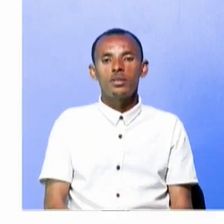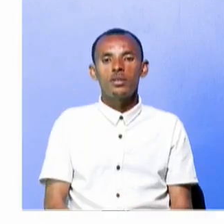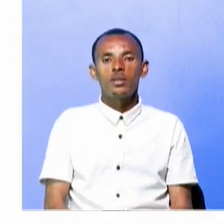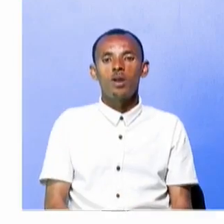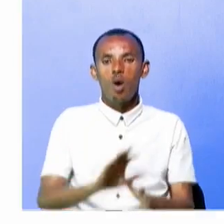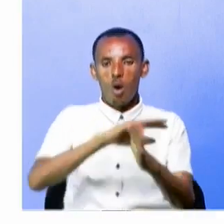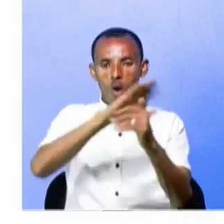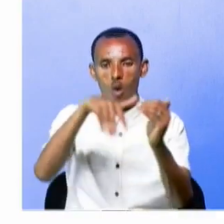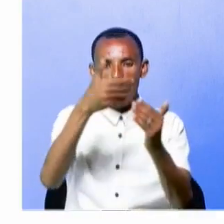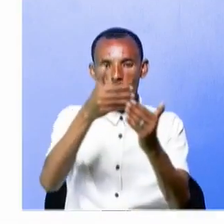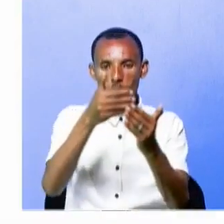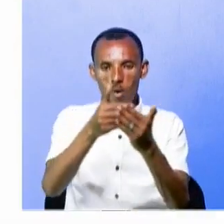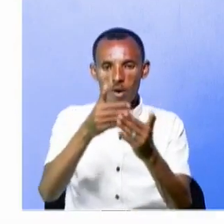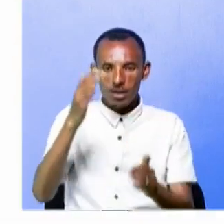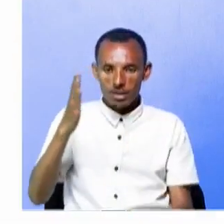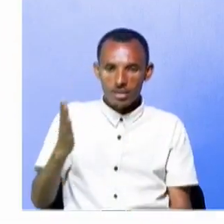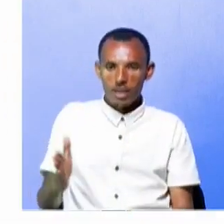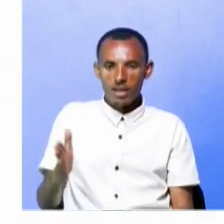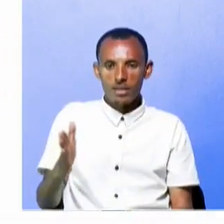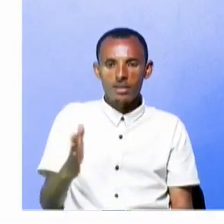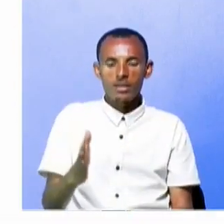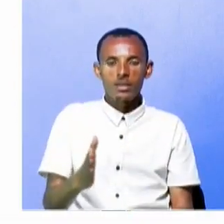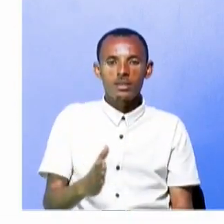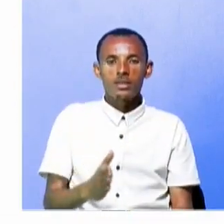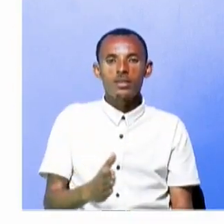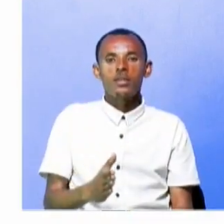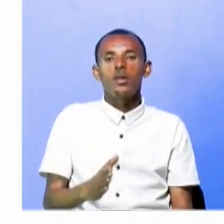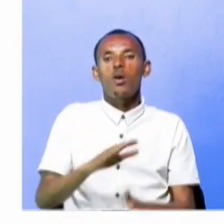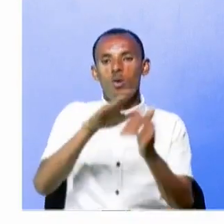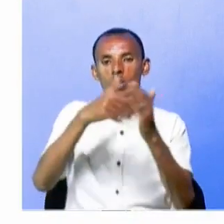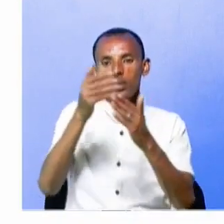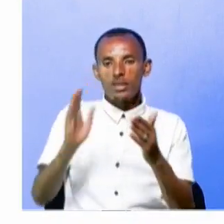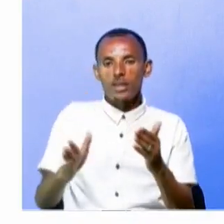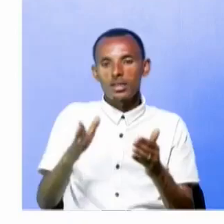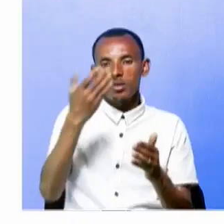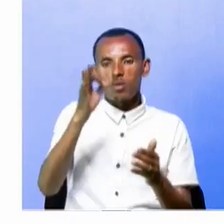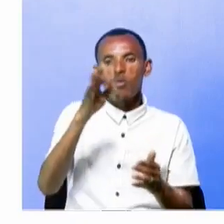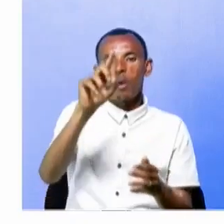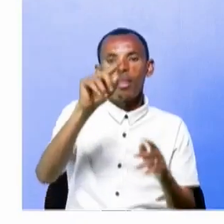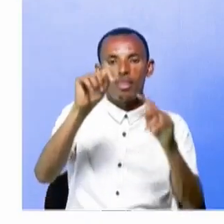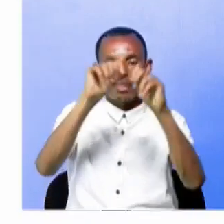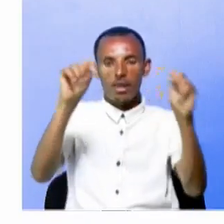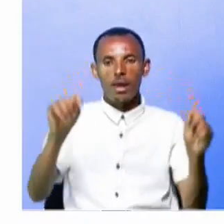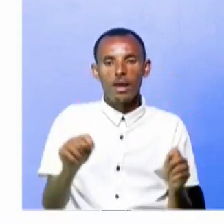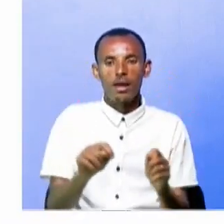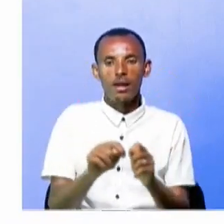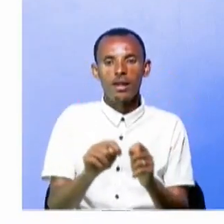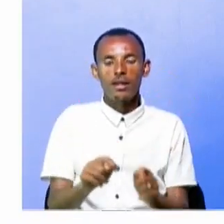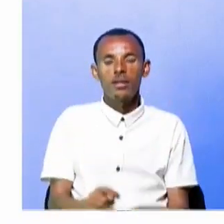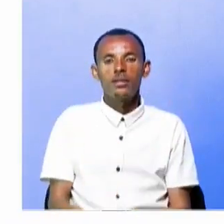all sides of one triangle